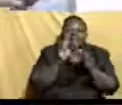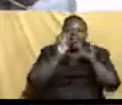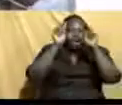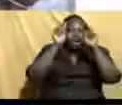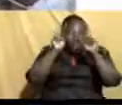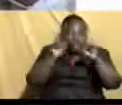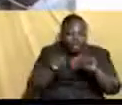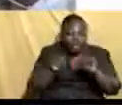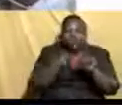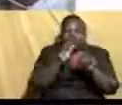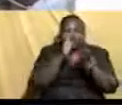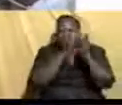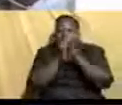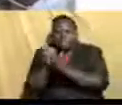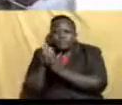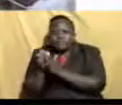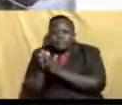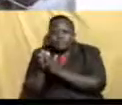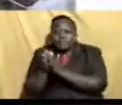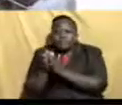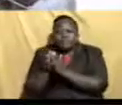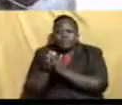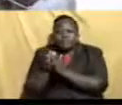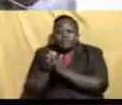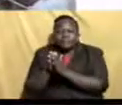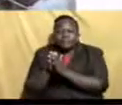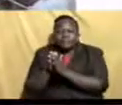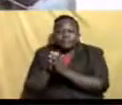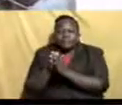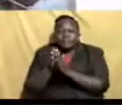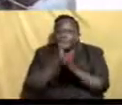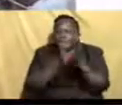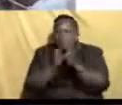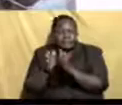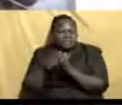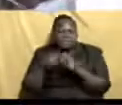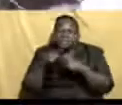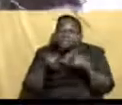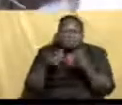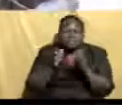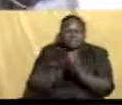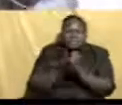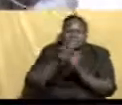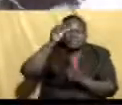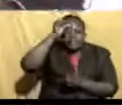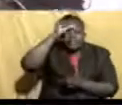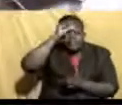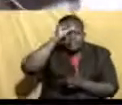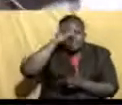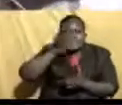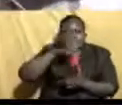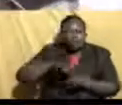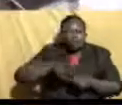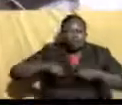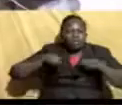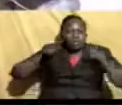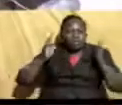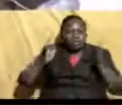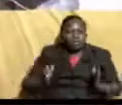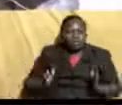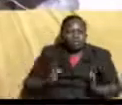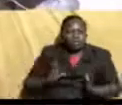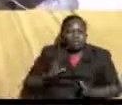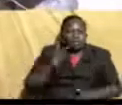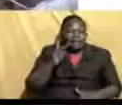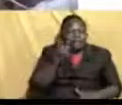no proceeding can go in any state organ questioning the validity of the constitution. The